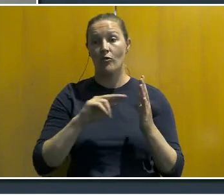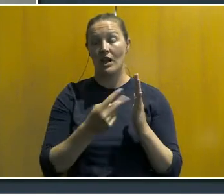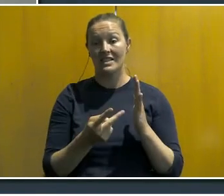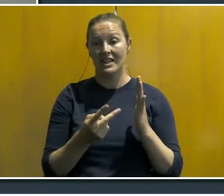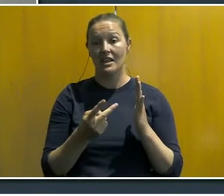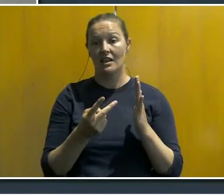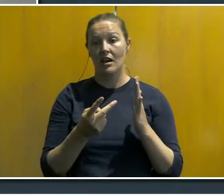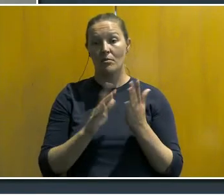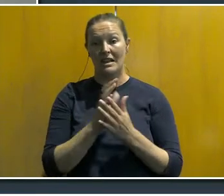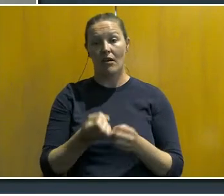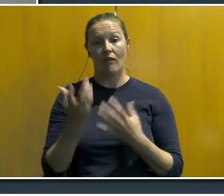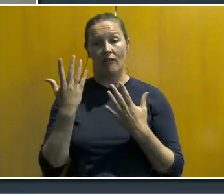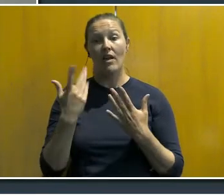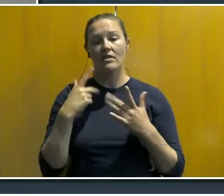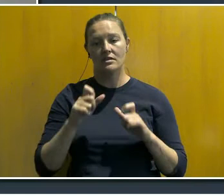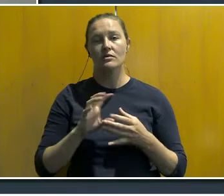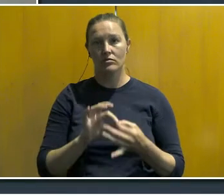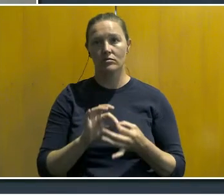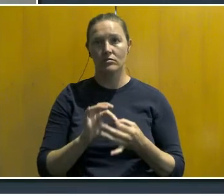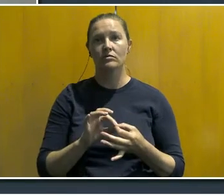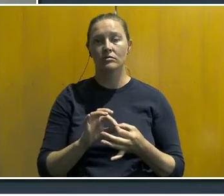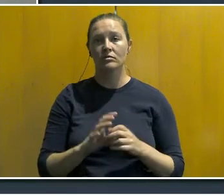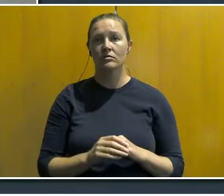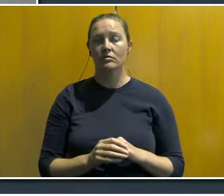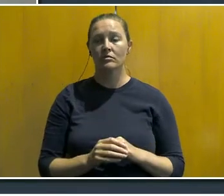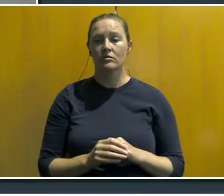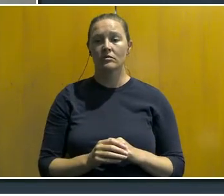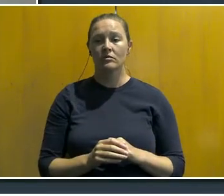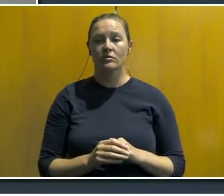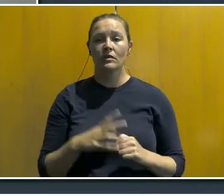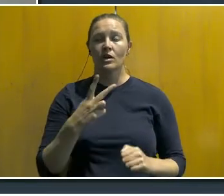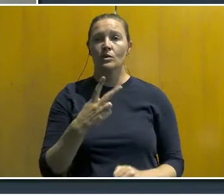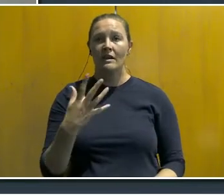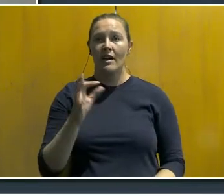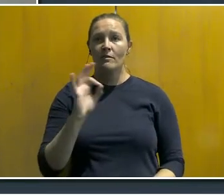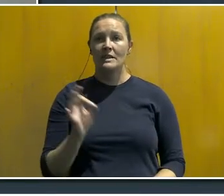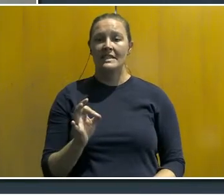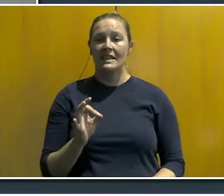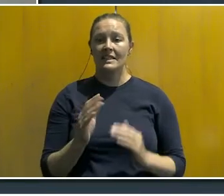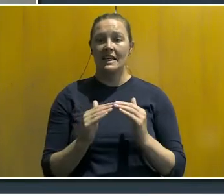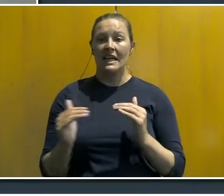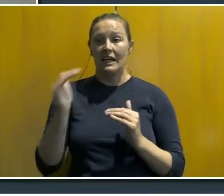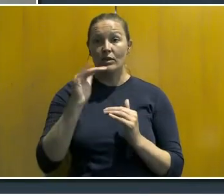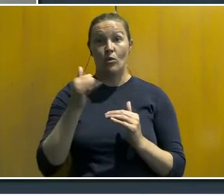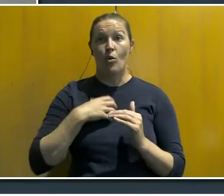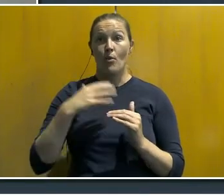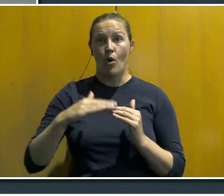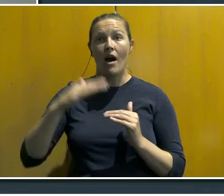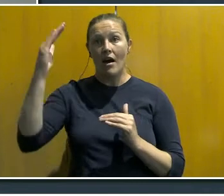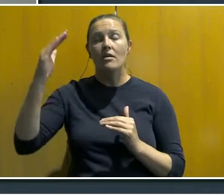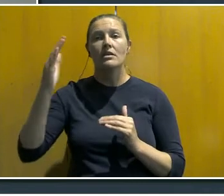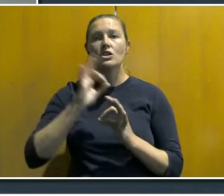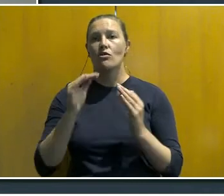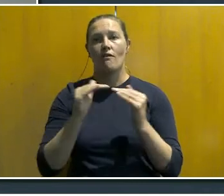longer appropriate or don't reflect realities. A 25% plus increase in rates is not fair